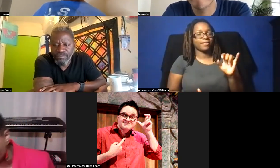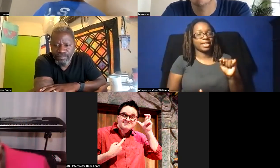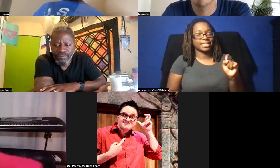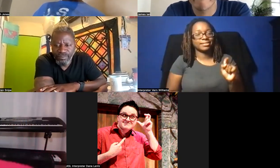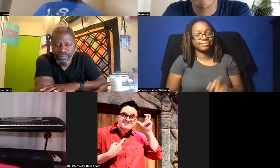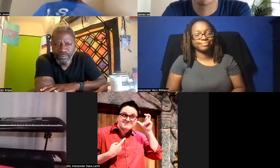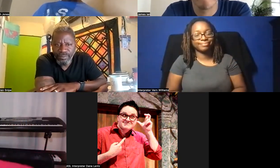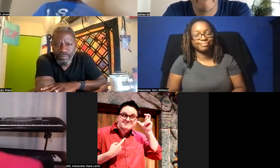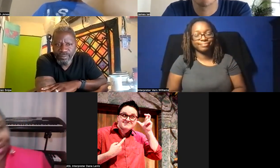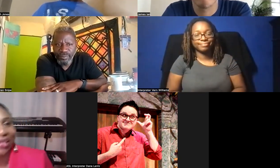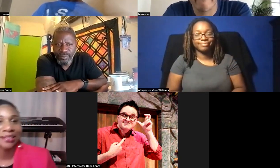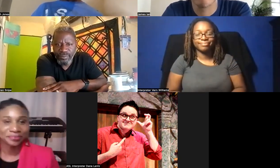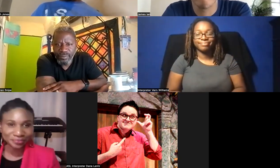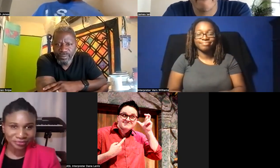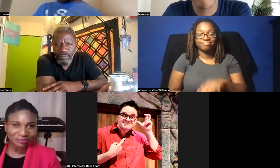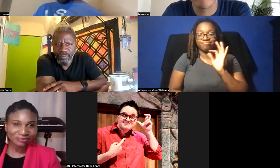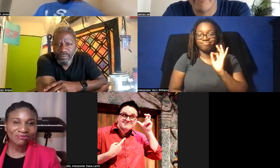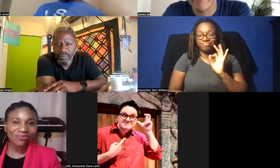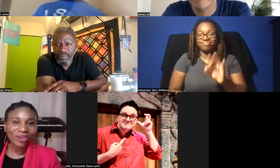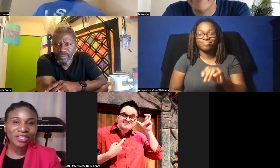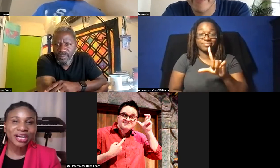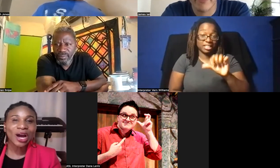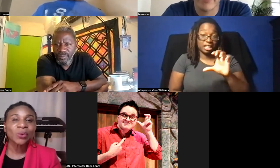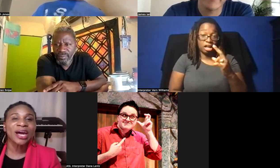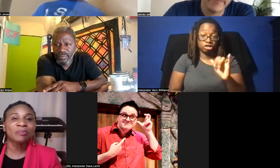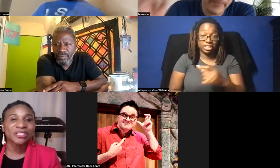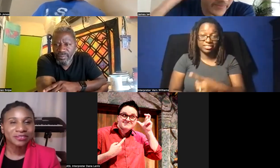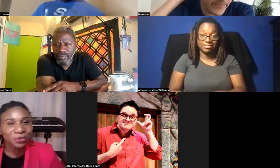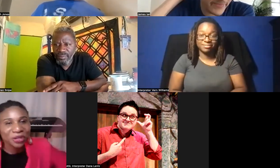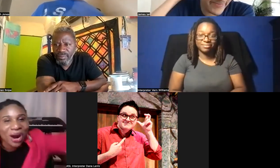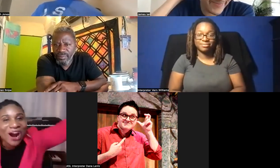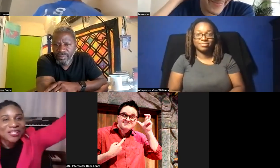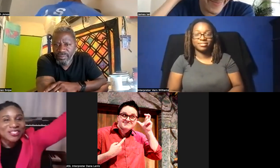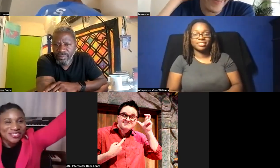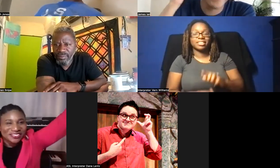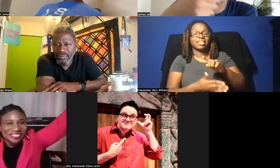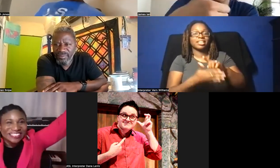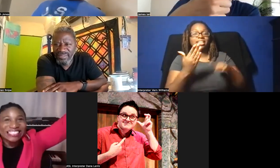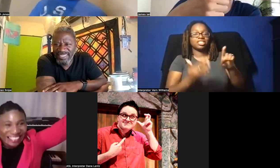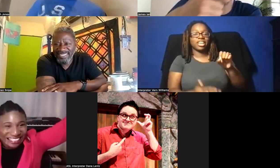Yes. Lachi, what do you got? Check out Ramped. 3 words.